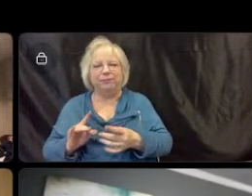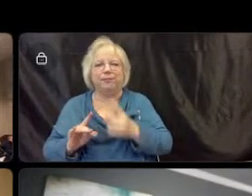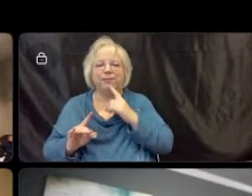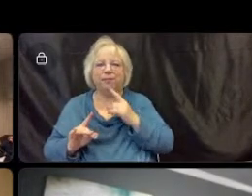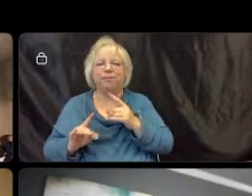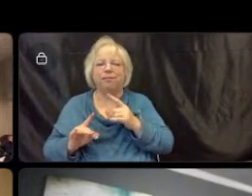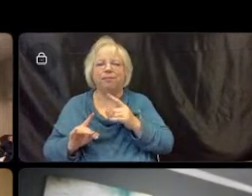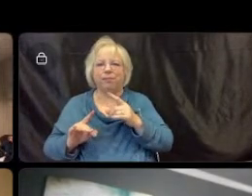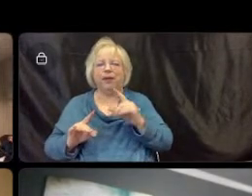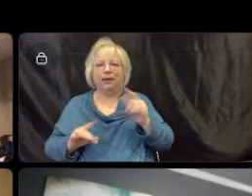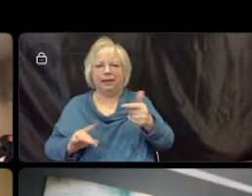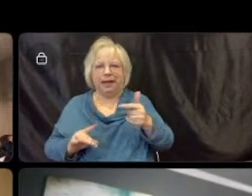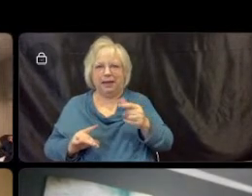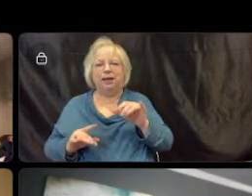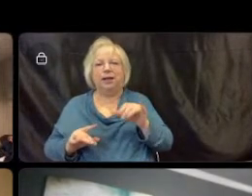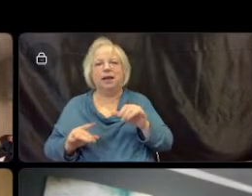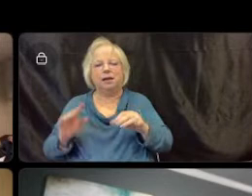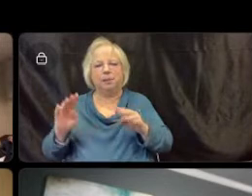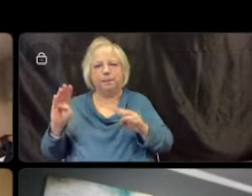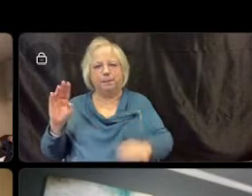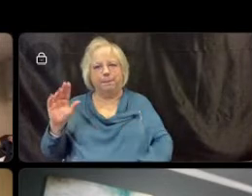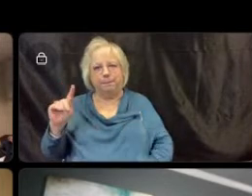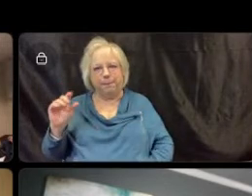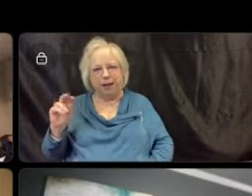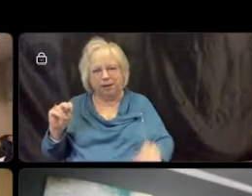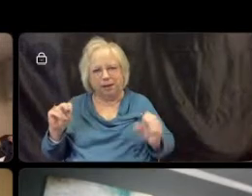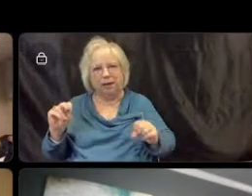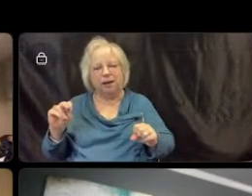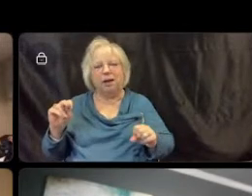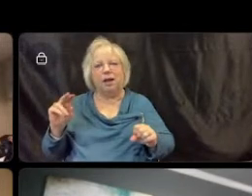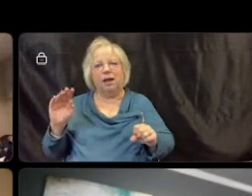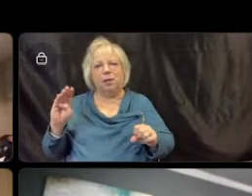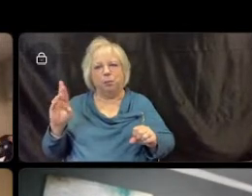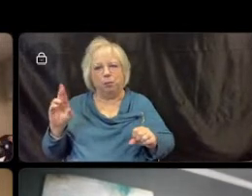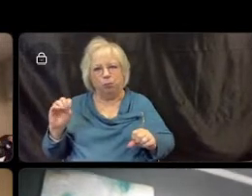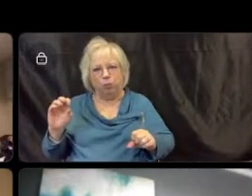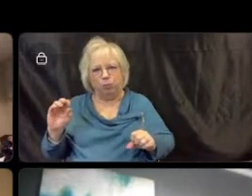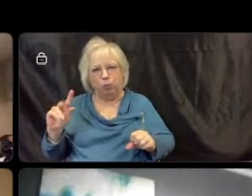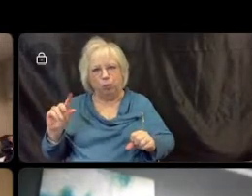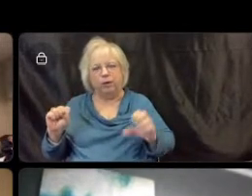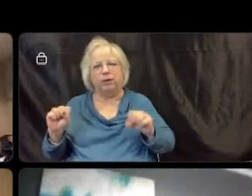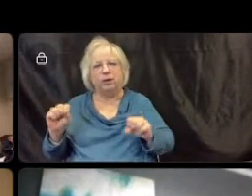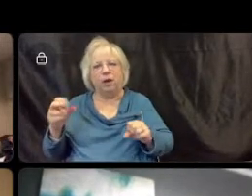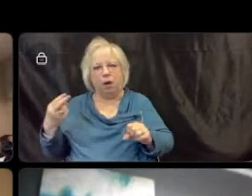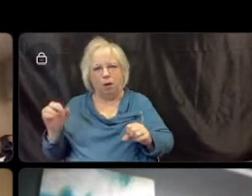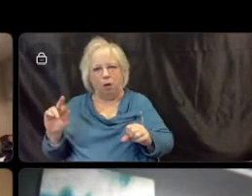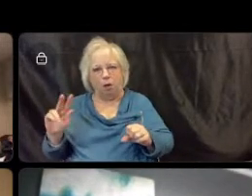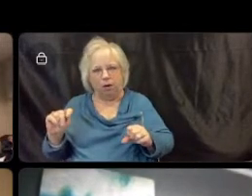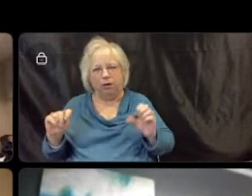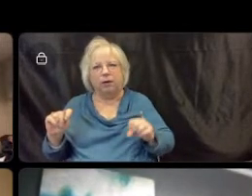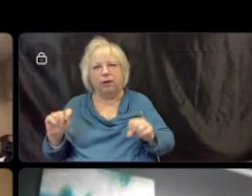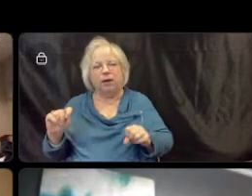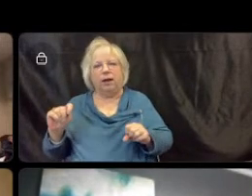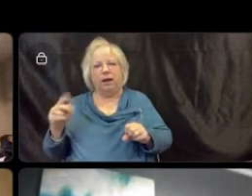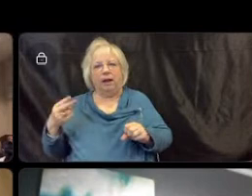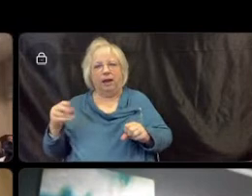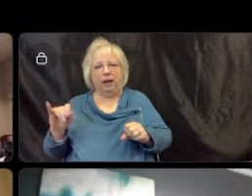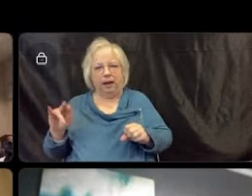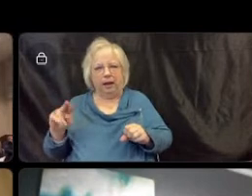Yes. Brooks? Yes. Hart? Yes. Haynes? Yes.